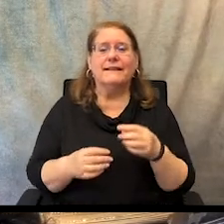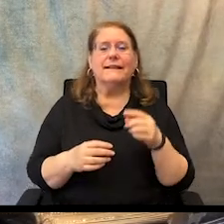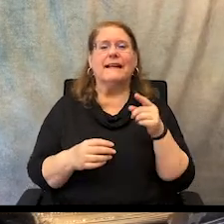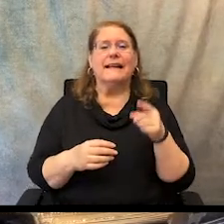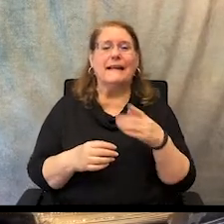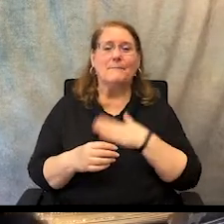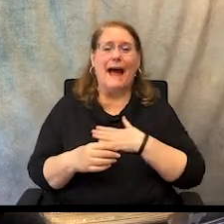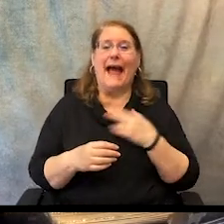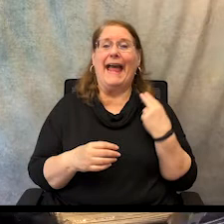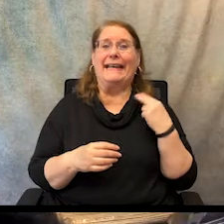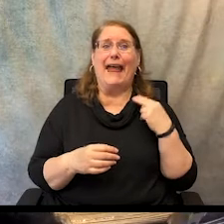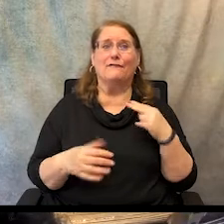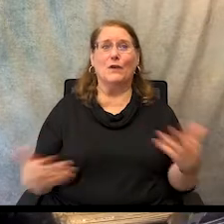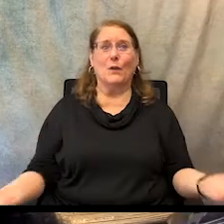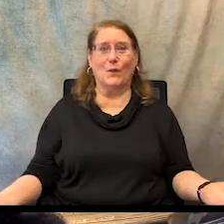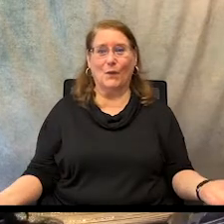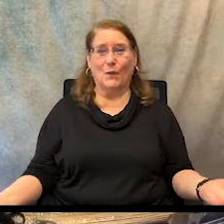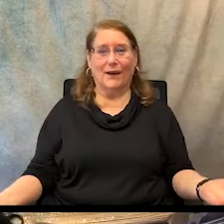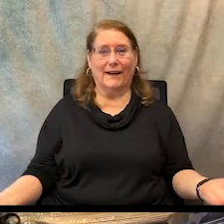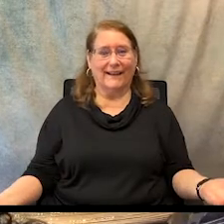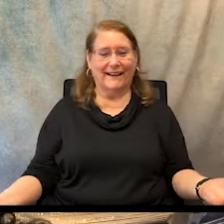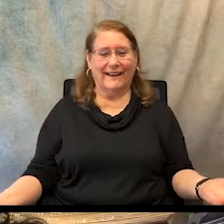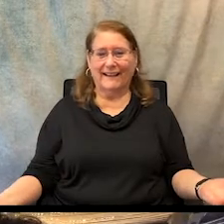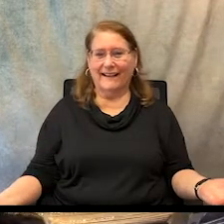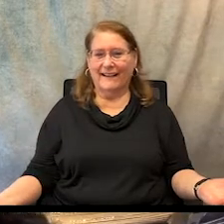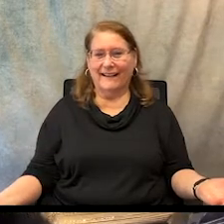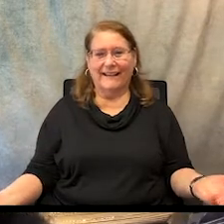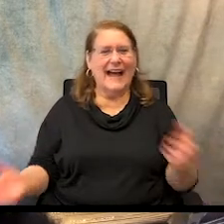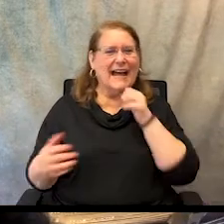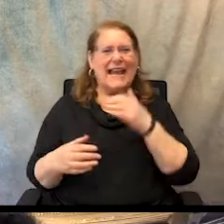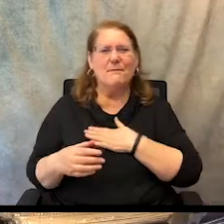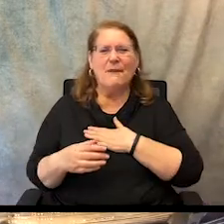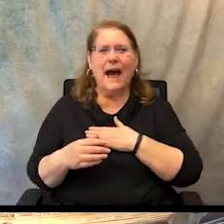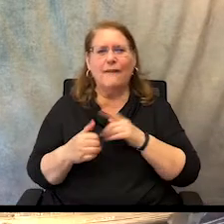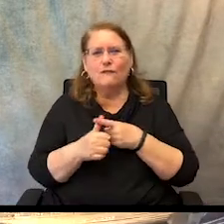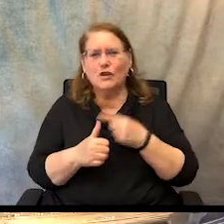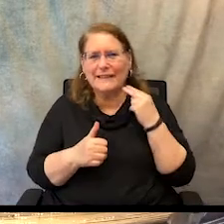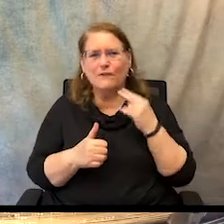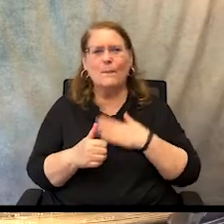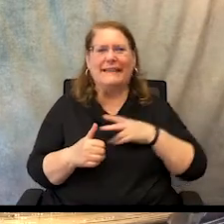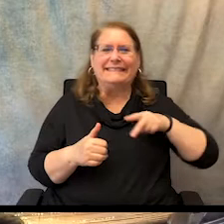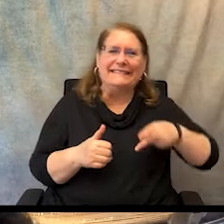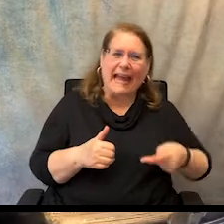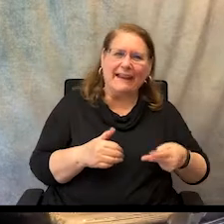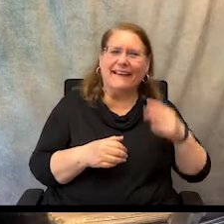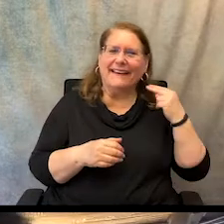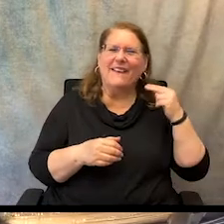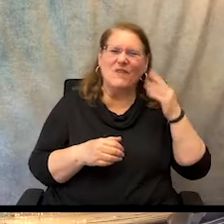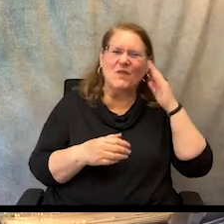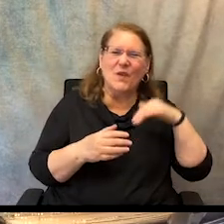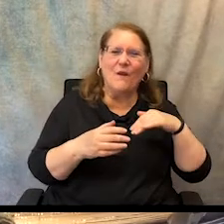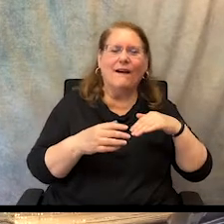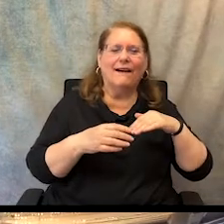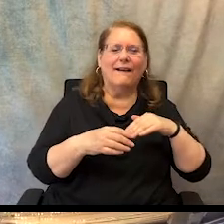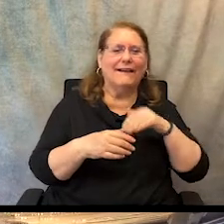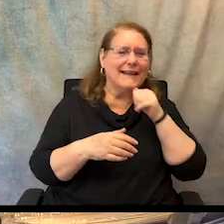Khalil. Okay. And he's my nephew. He's my nephew. You know, not the first nephew, the second. Right. And then I met him. Of